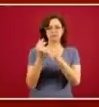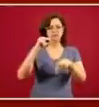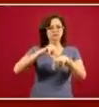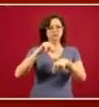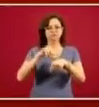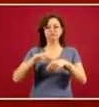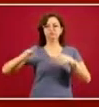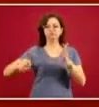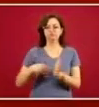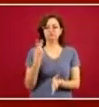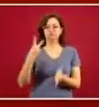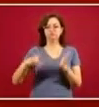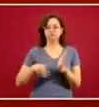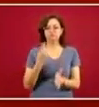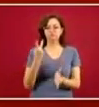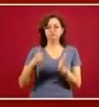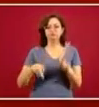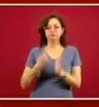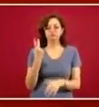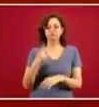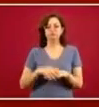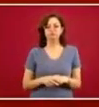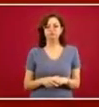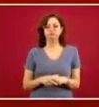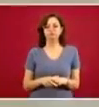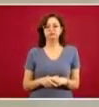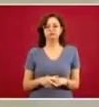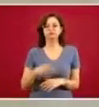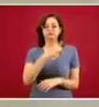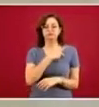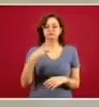home patients should be wearing.